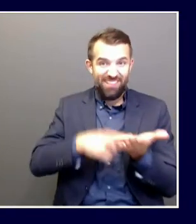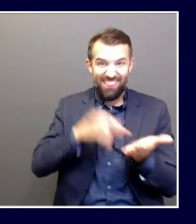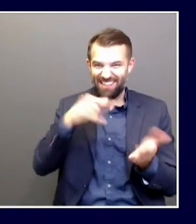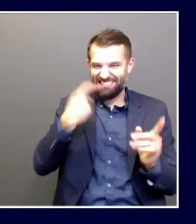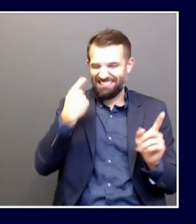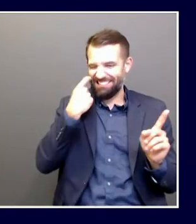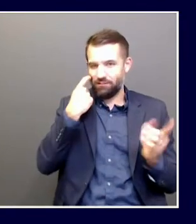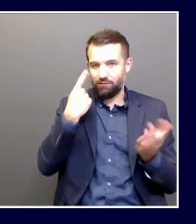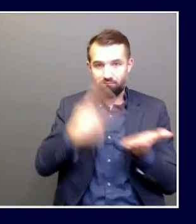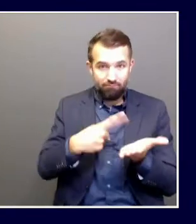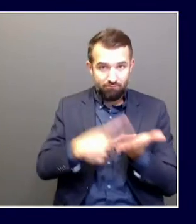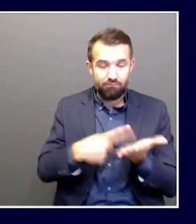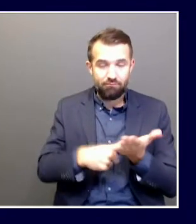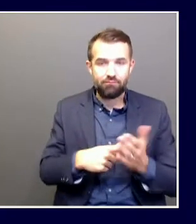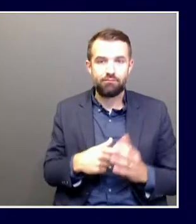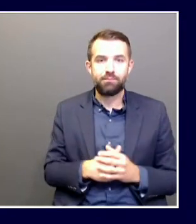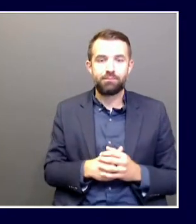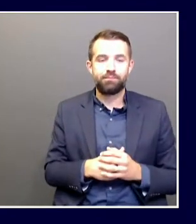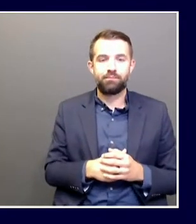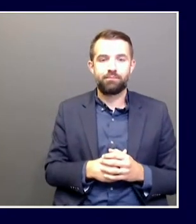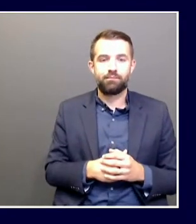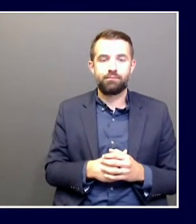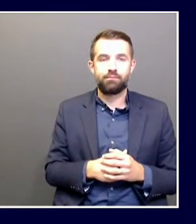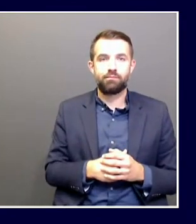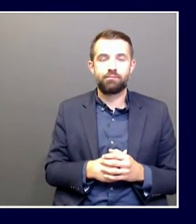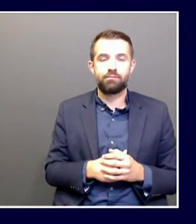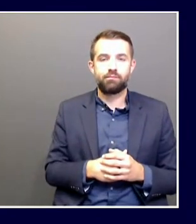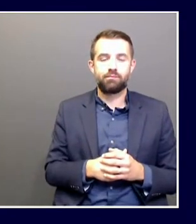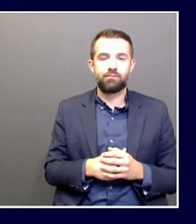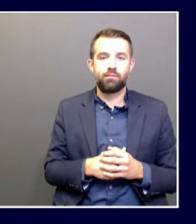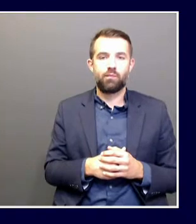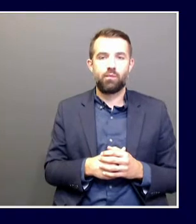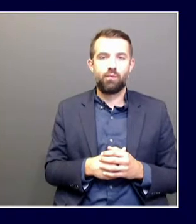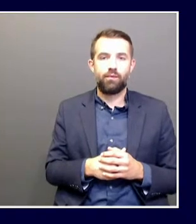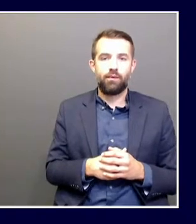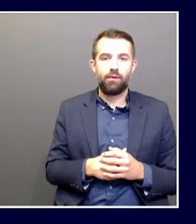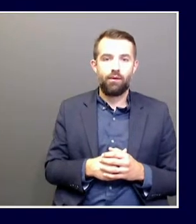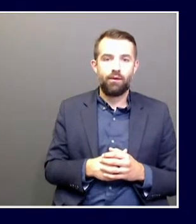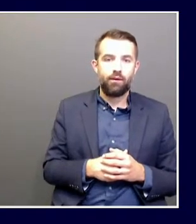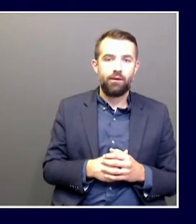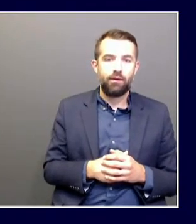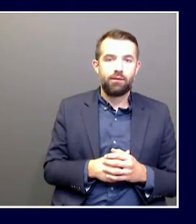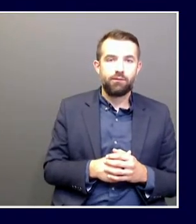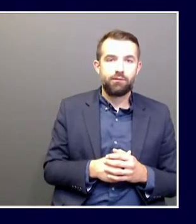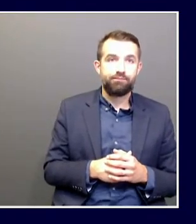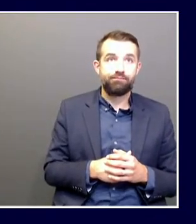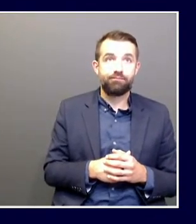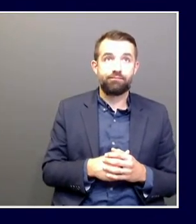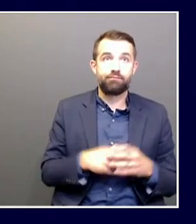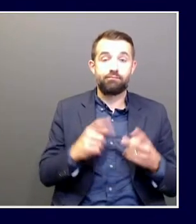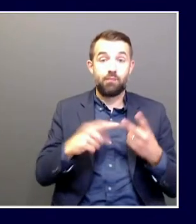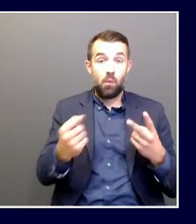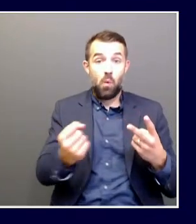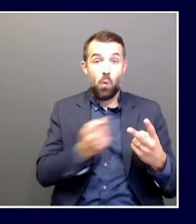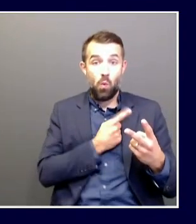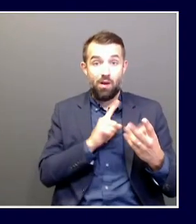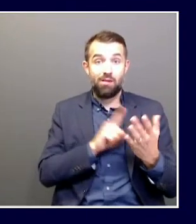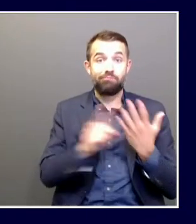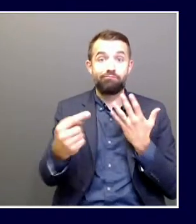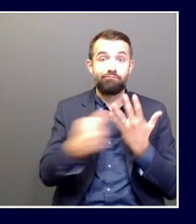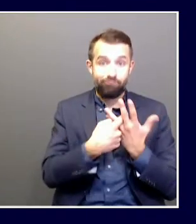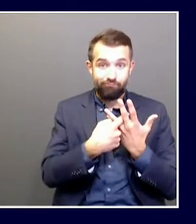latest data here. Let me answer the latter. The latter question was, does the combination of having previously had